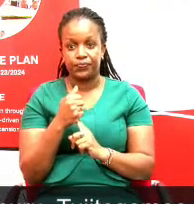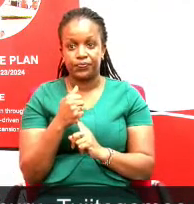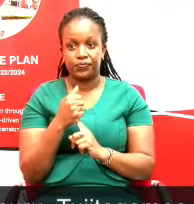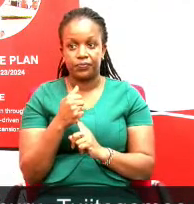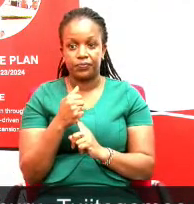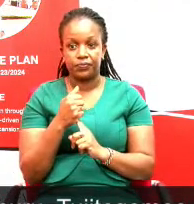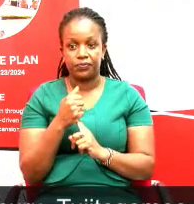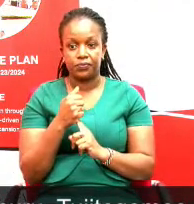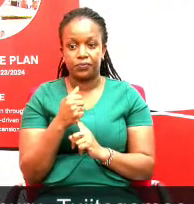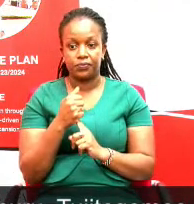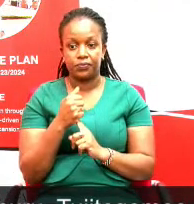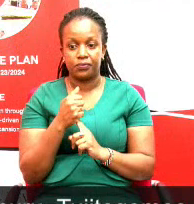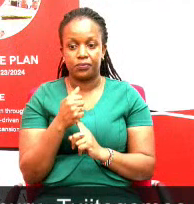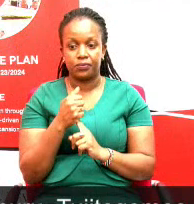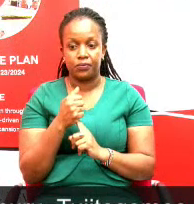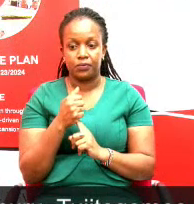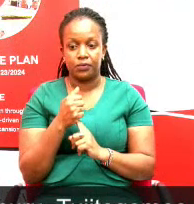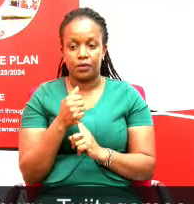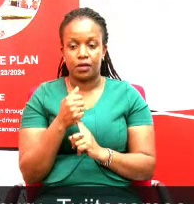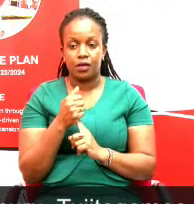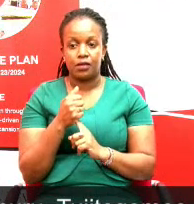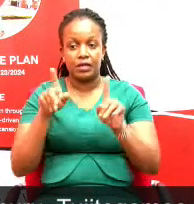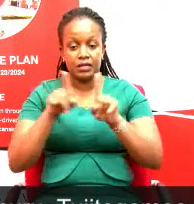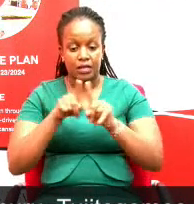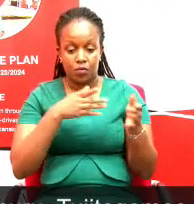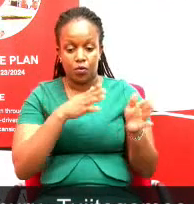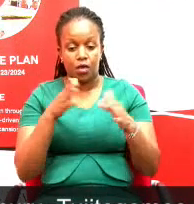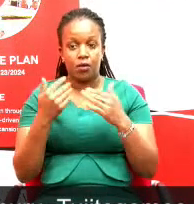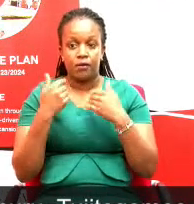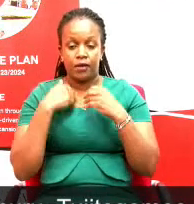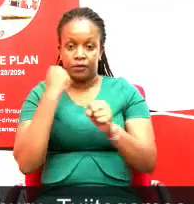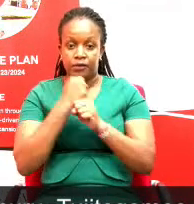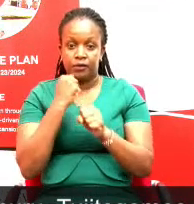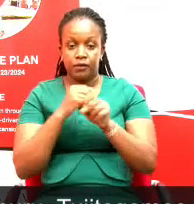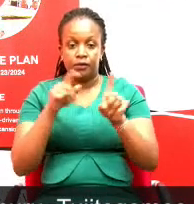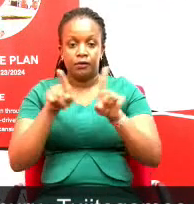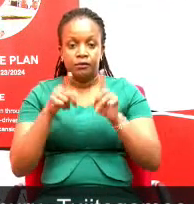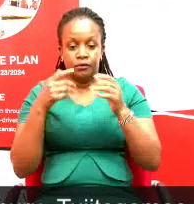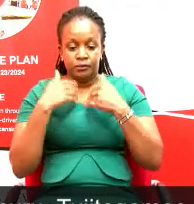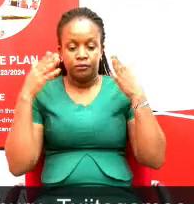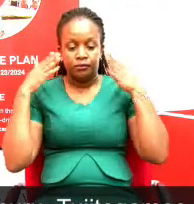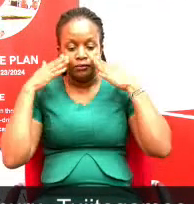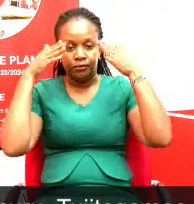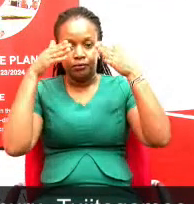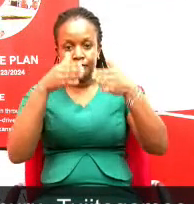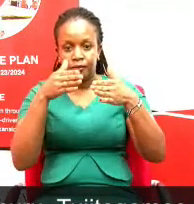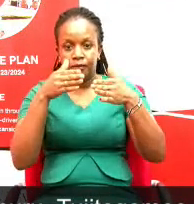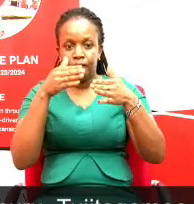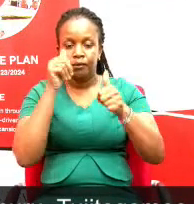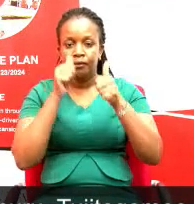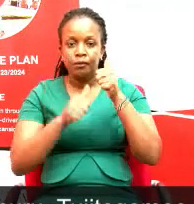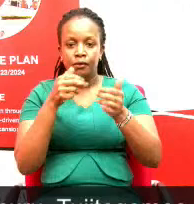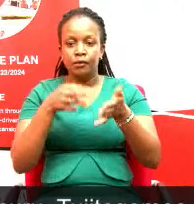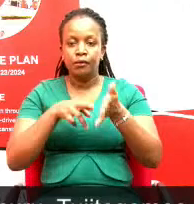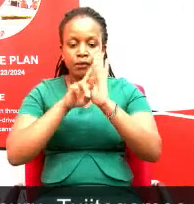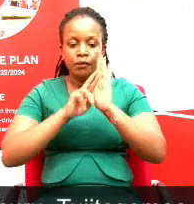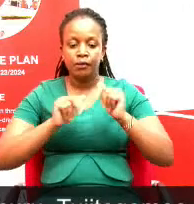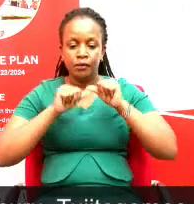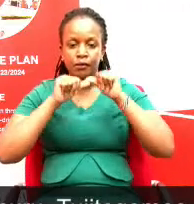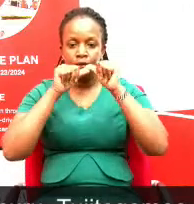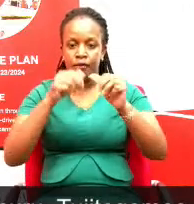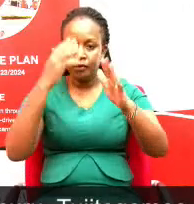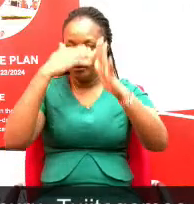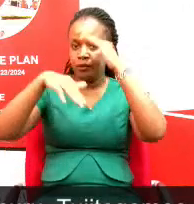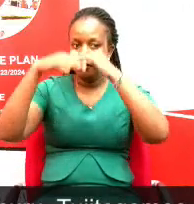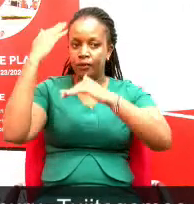implementation of this target, and even surpass that the way you've done. But this requires call for commitment. It requires call for sustained